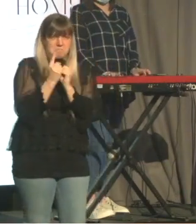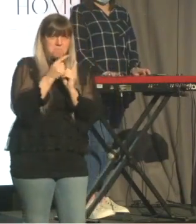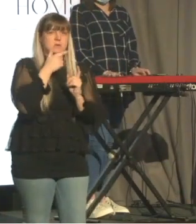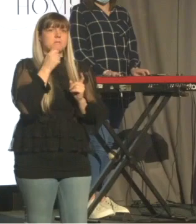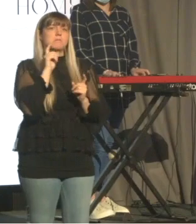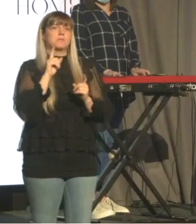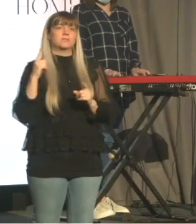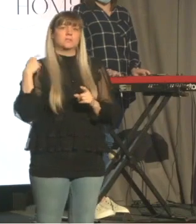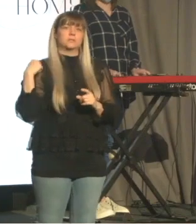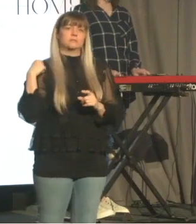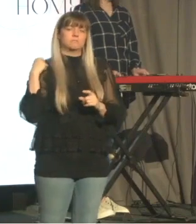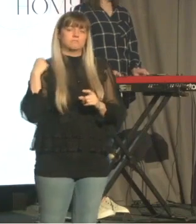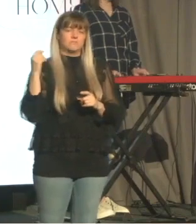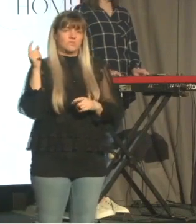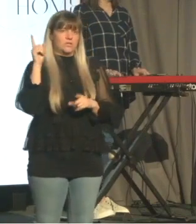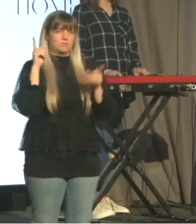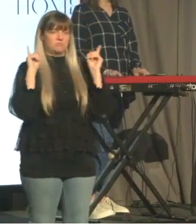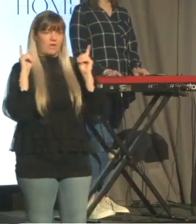website,